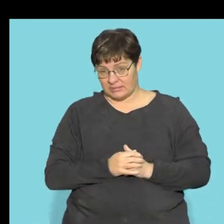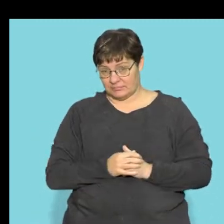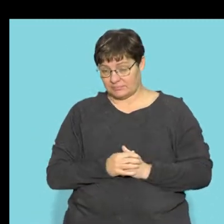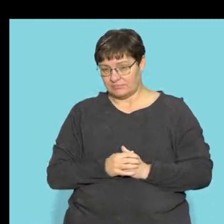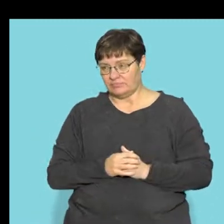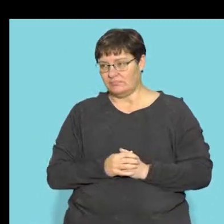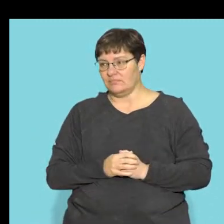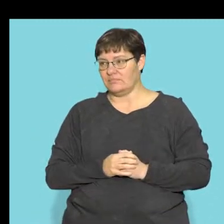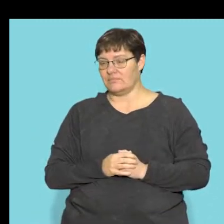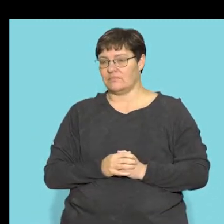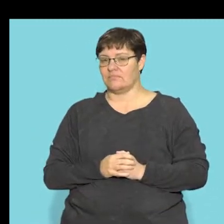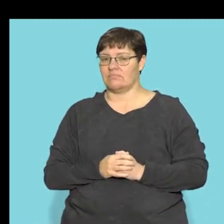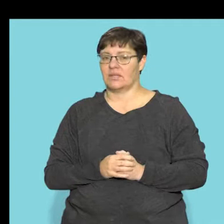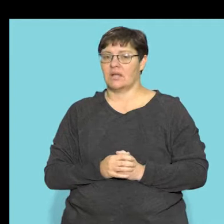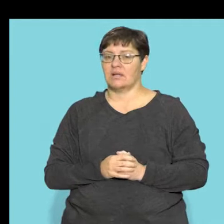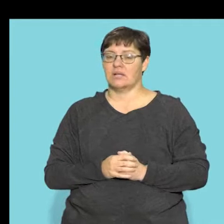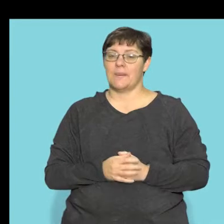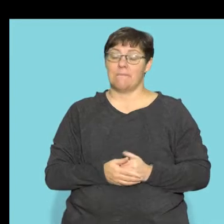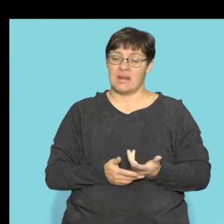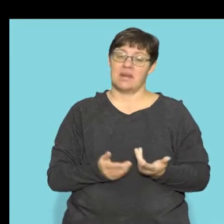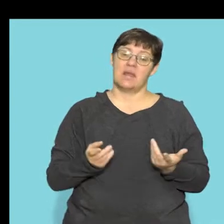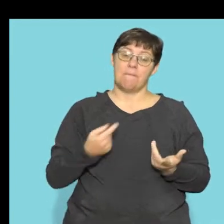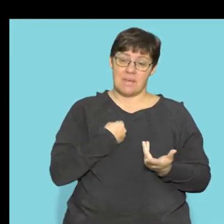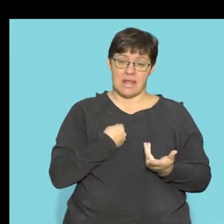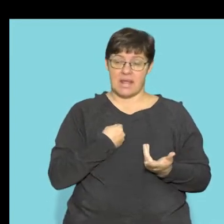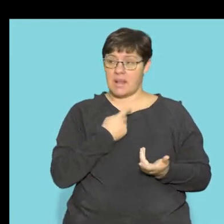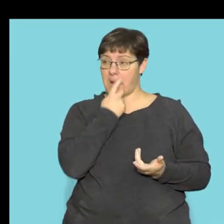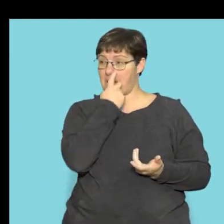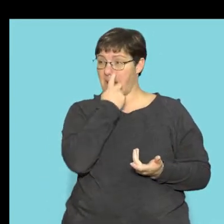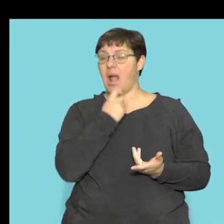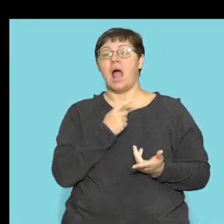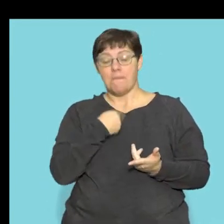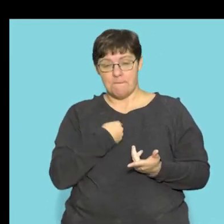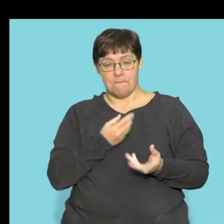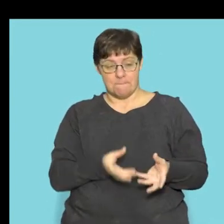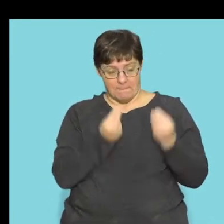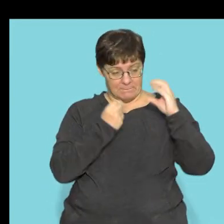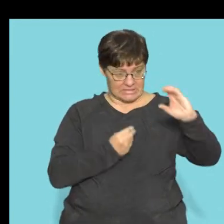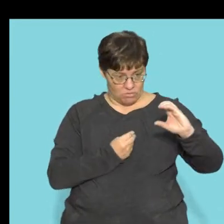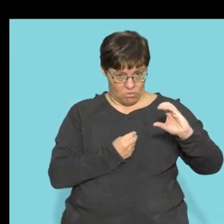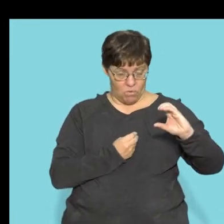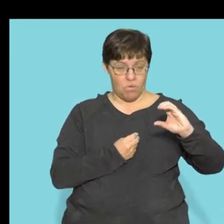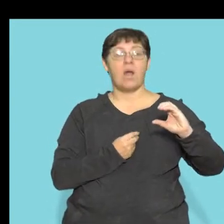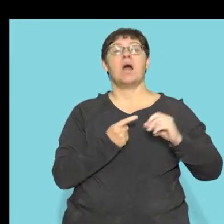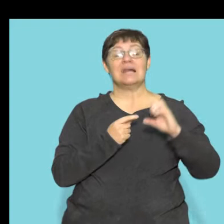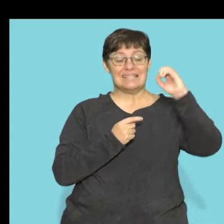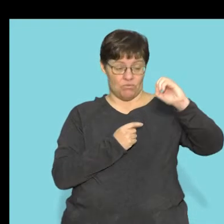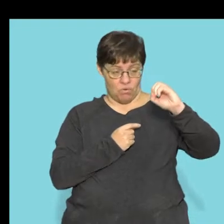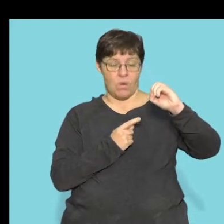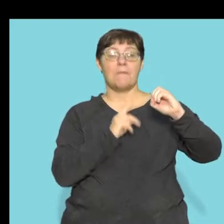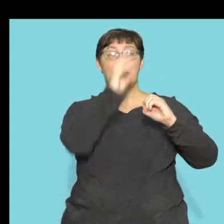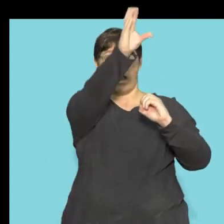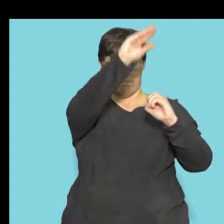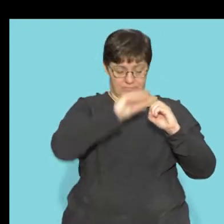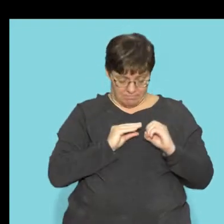something that is greater than 0 to 0. in the bank. So your balance